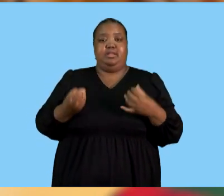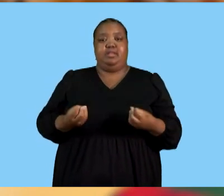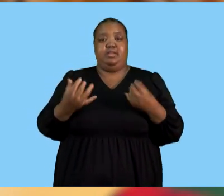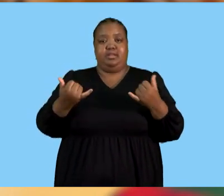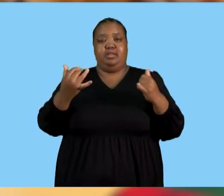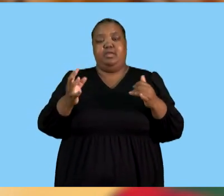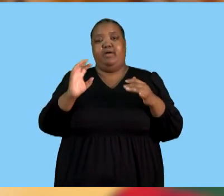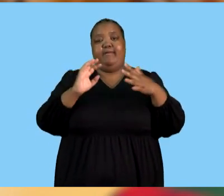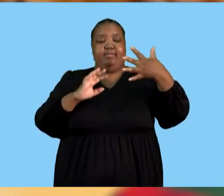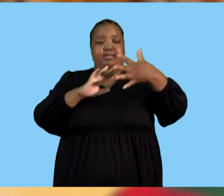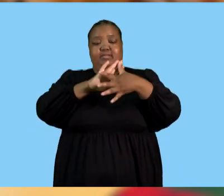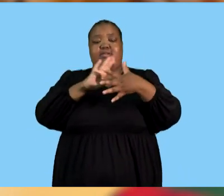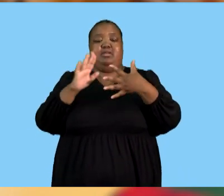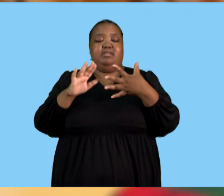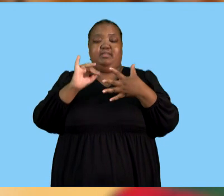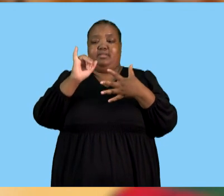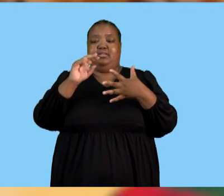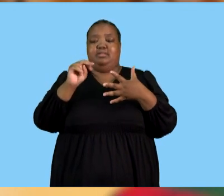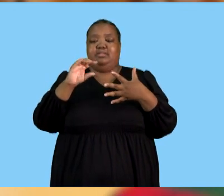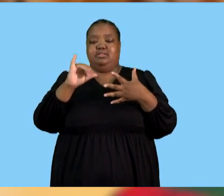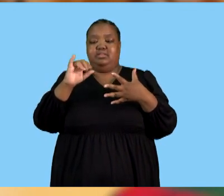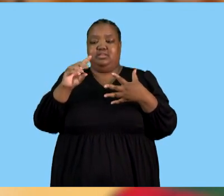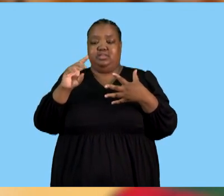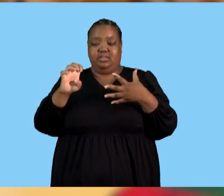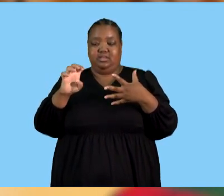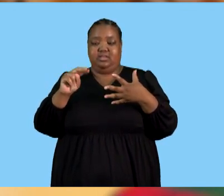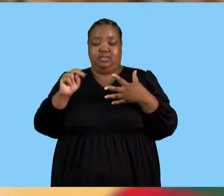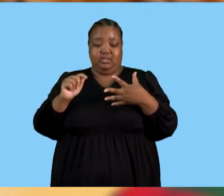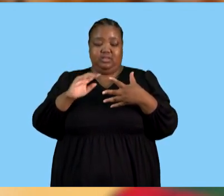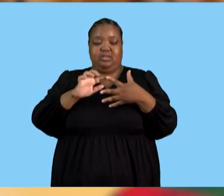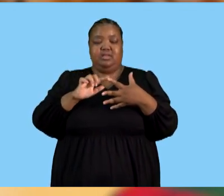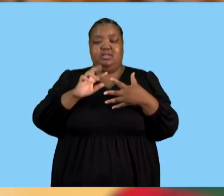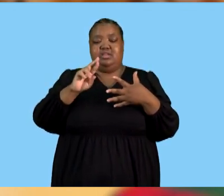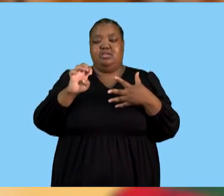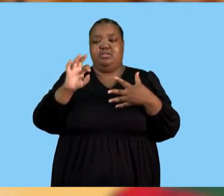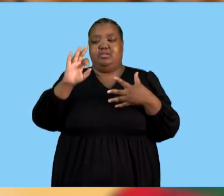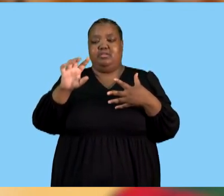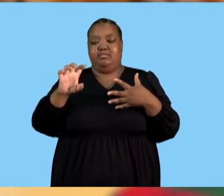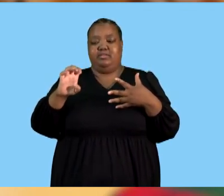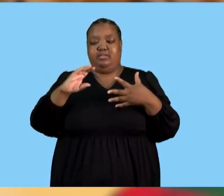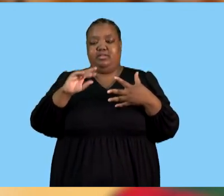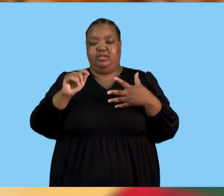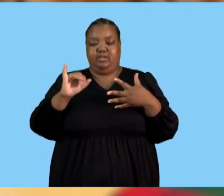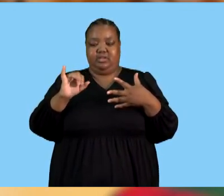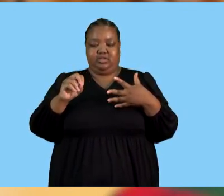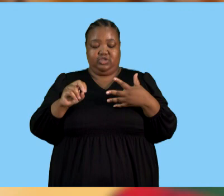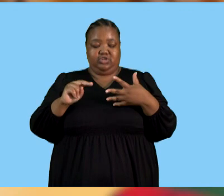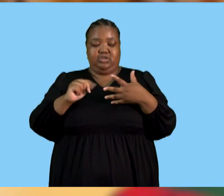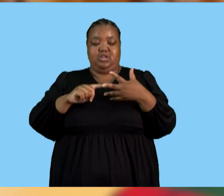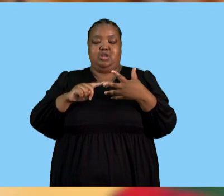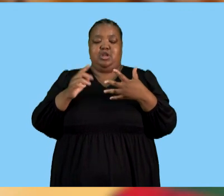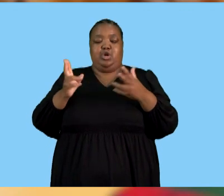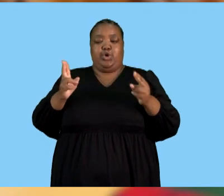the normal line, the angle of incidence, and the angle of reflection. So five things that you always need to have in our